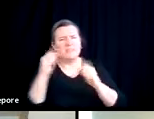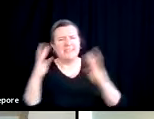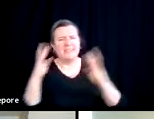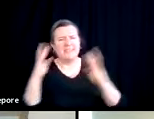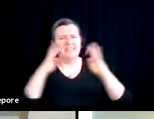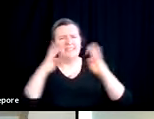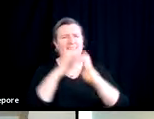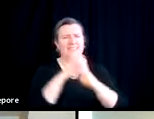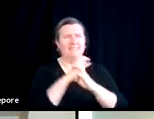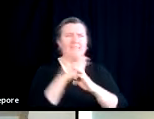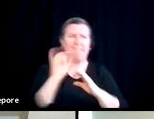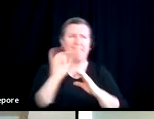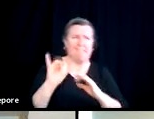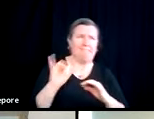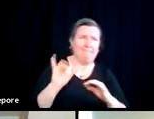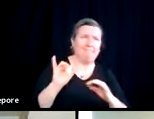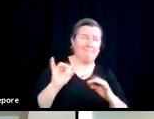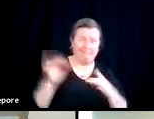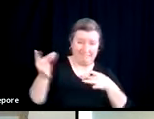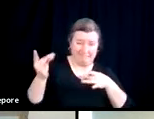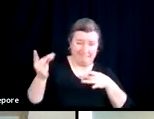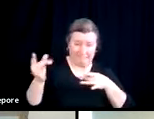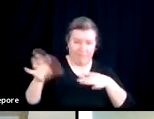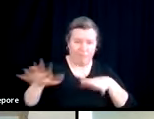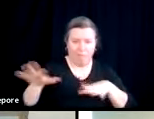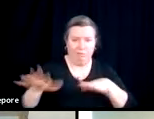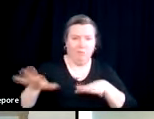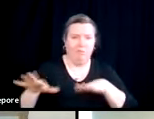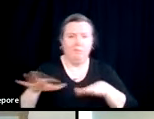was going to be. And it